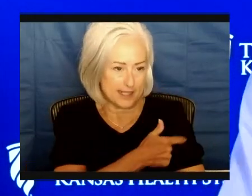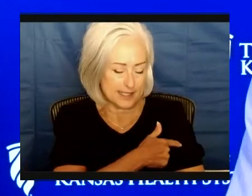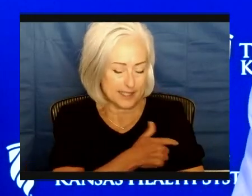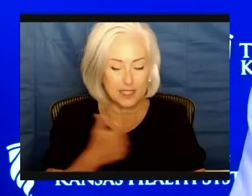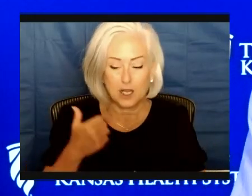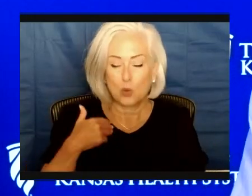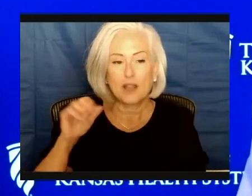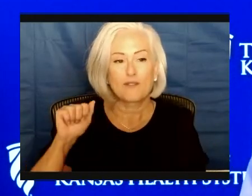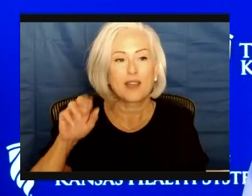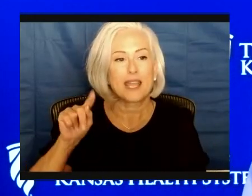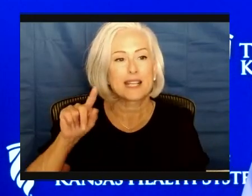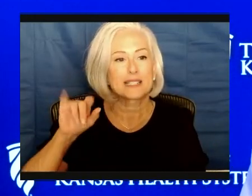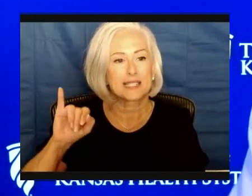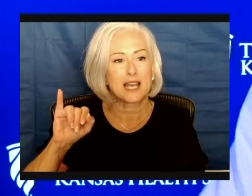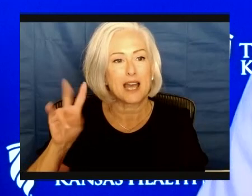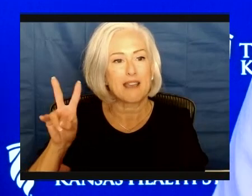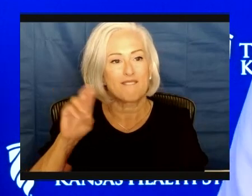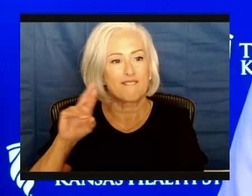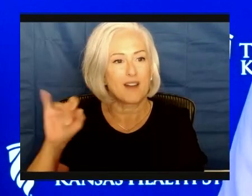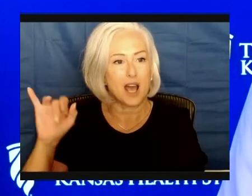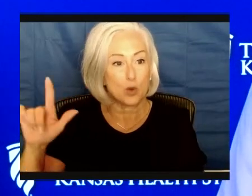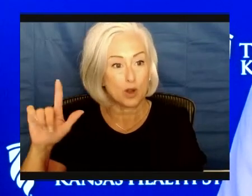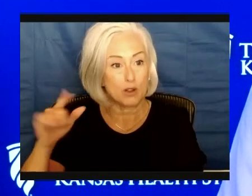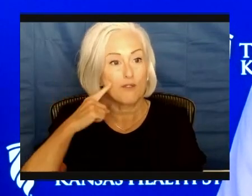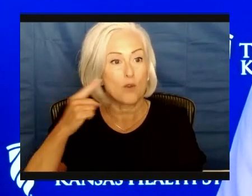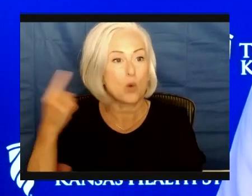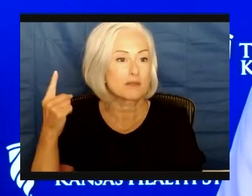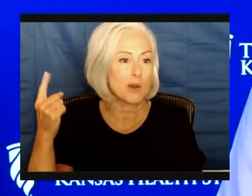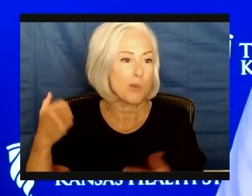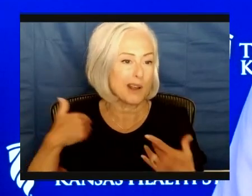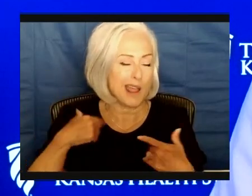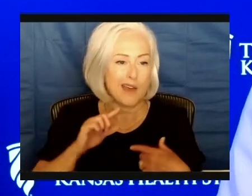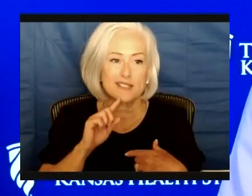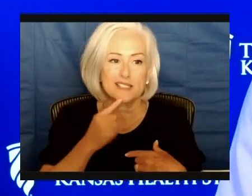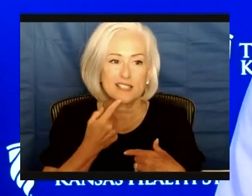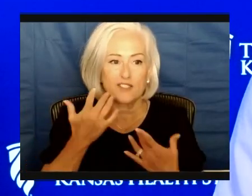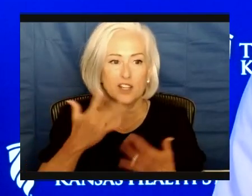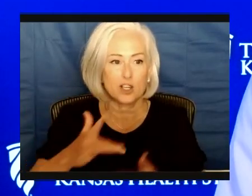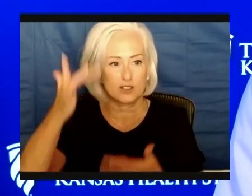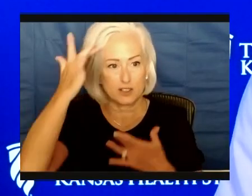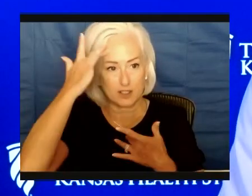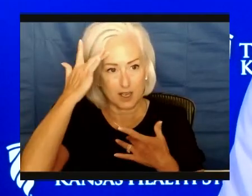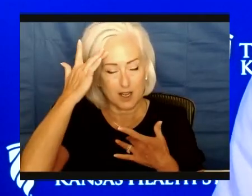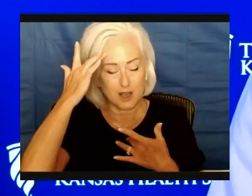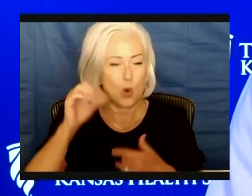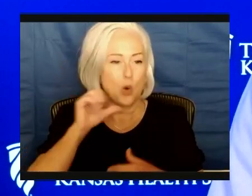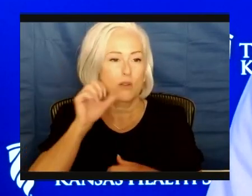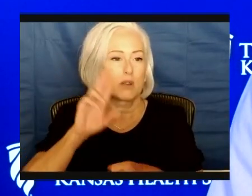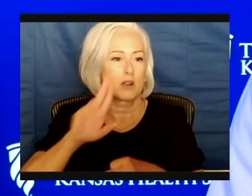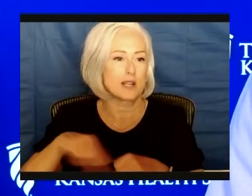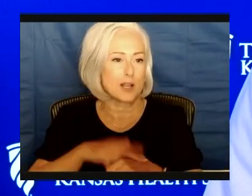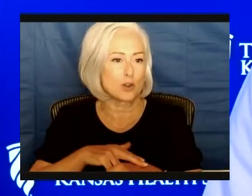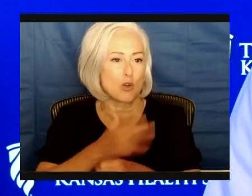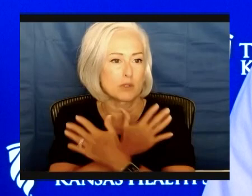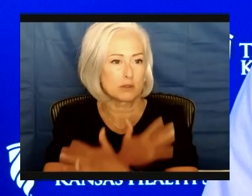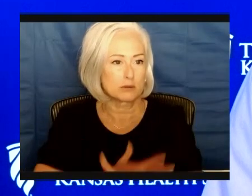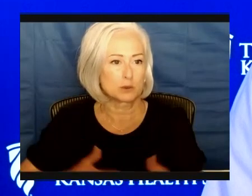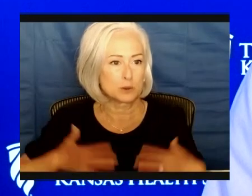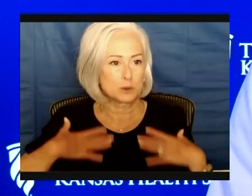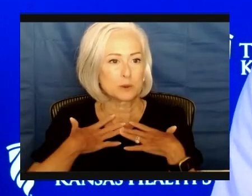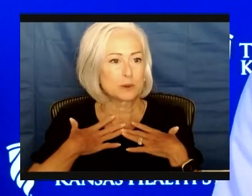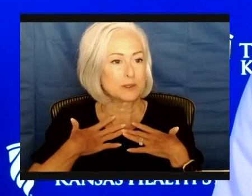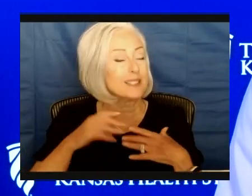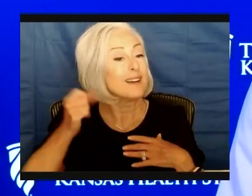those people that may be having severe disease or abnormal presentations. But remember, it is not spread